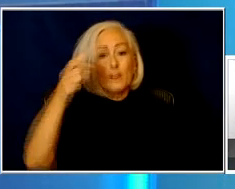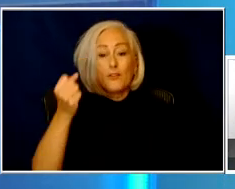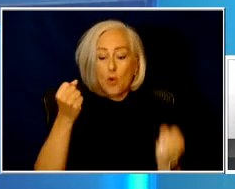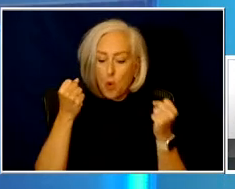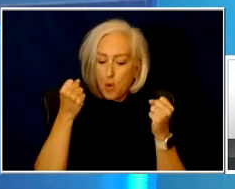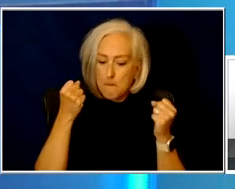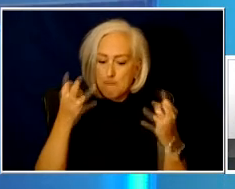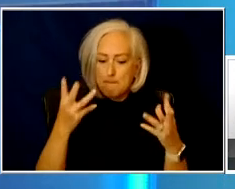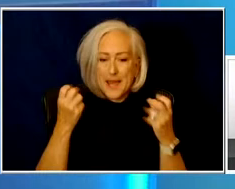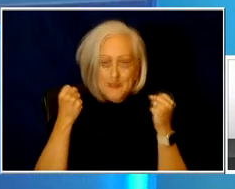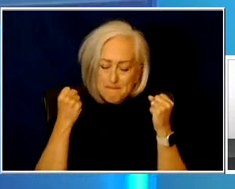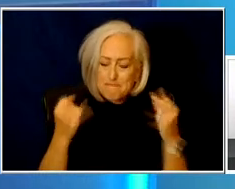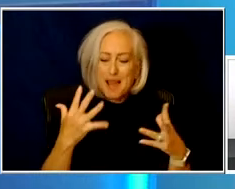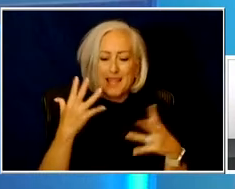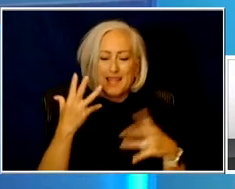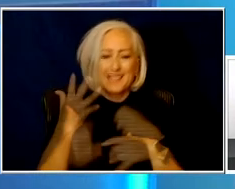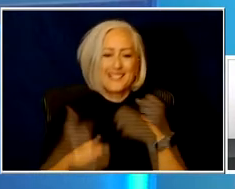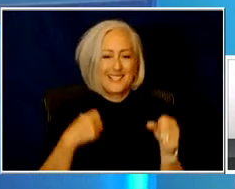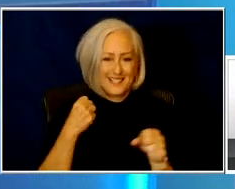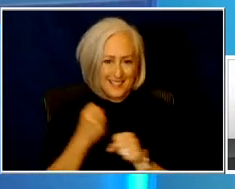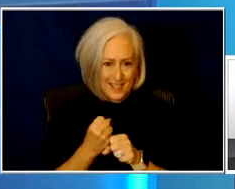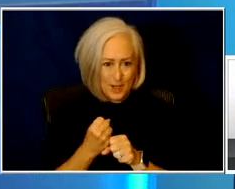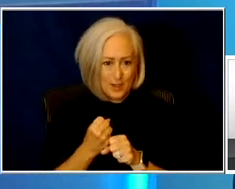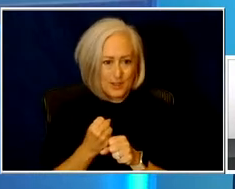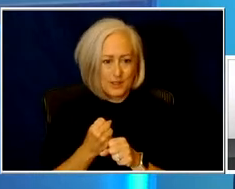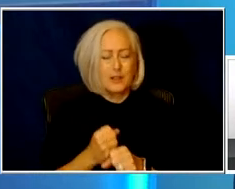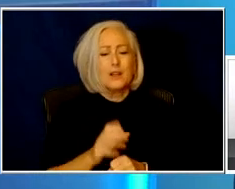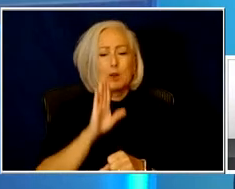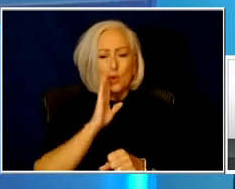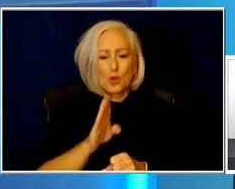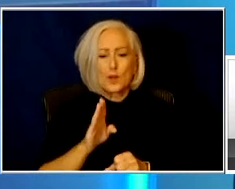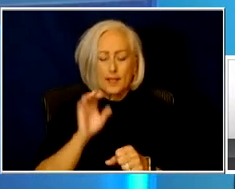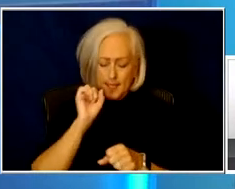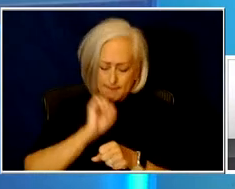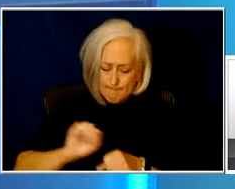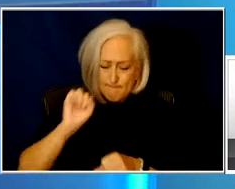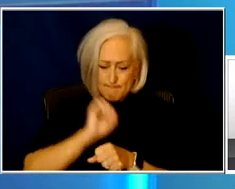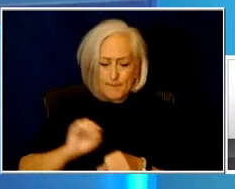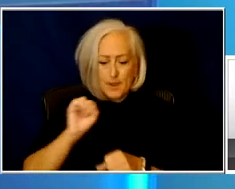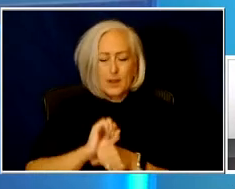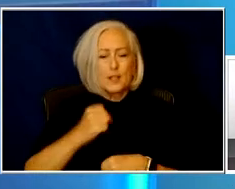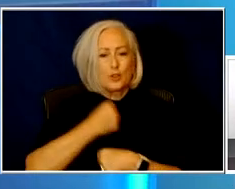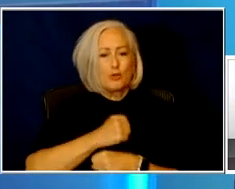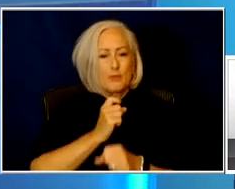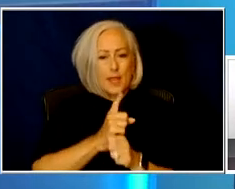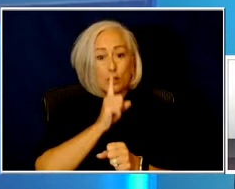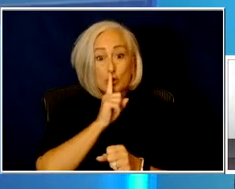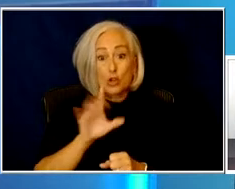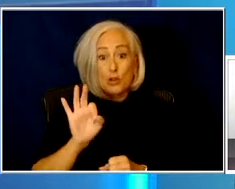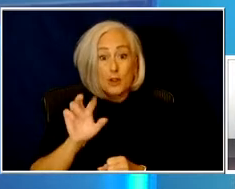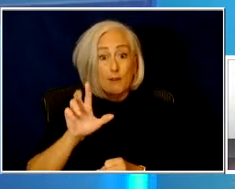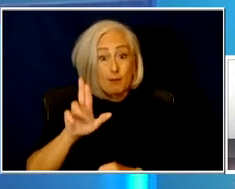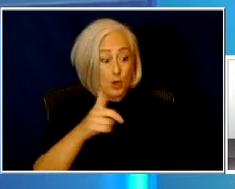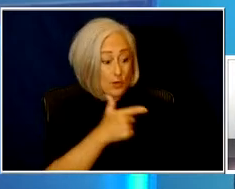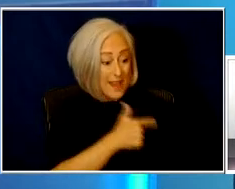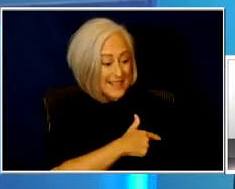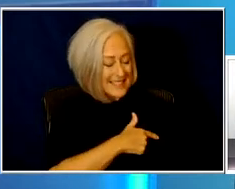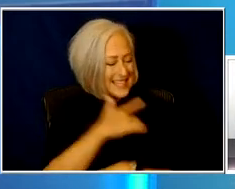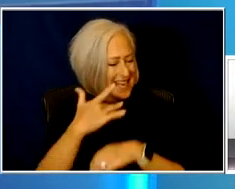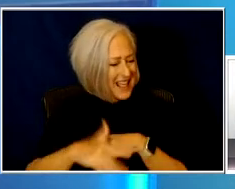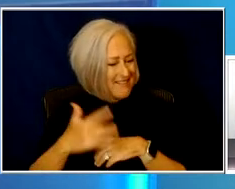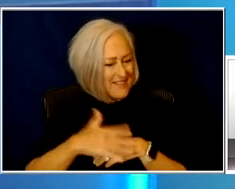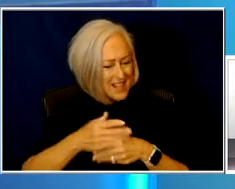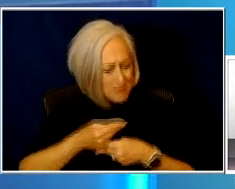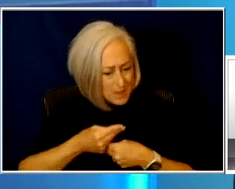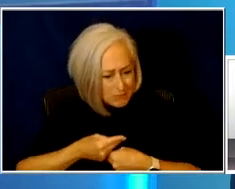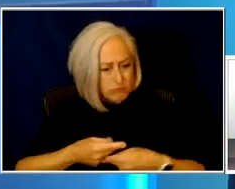as you know working really hard to make the flu vaccine widely available and easily accessible throughout the health system for our